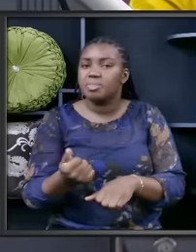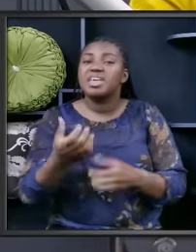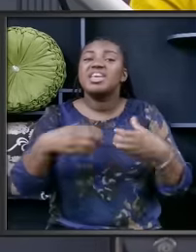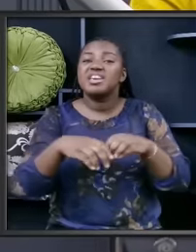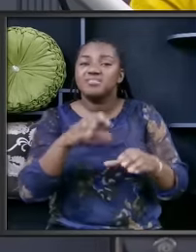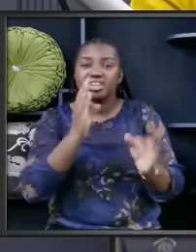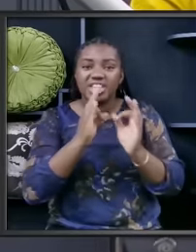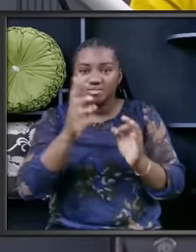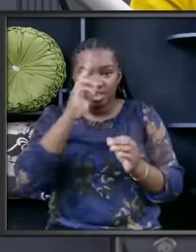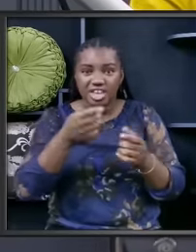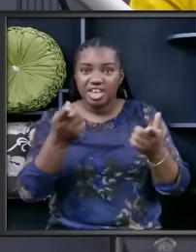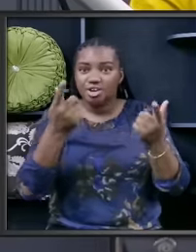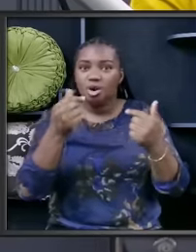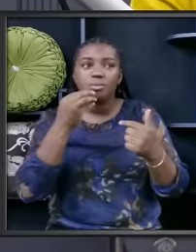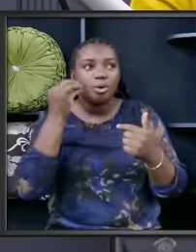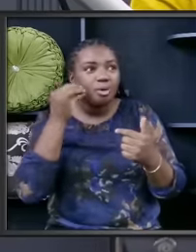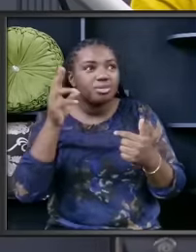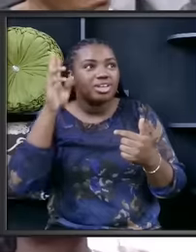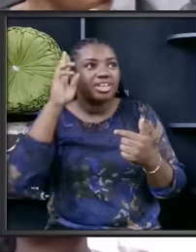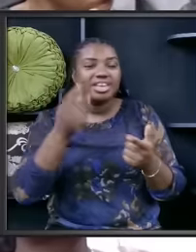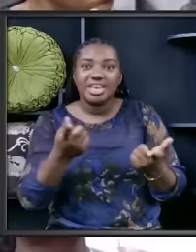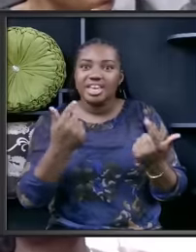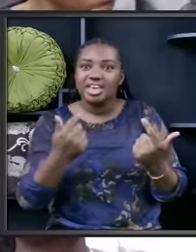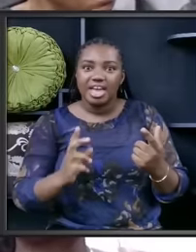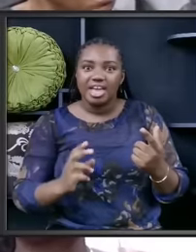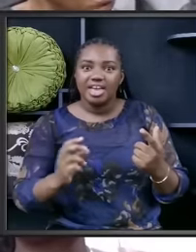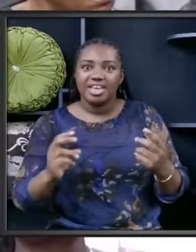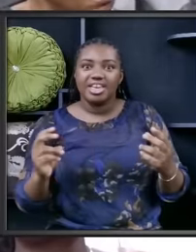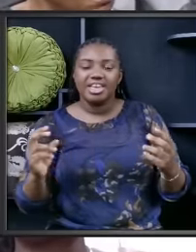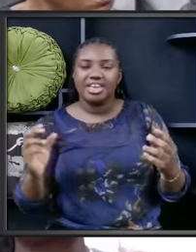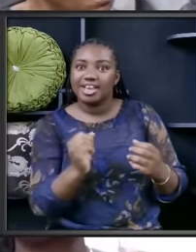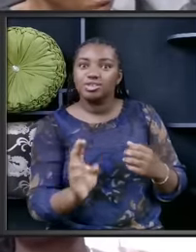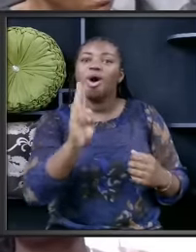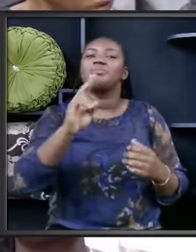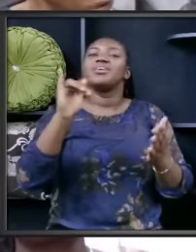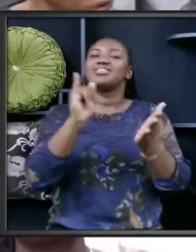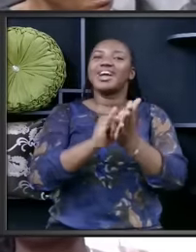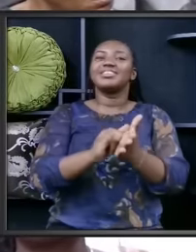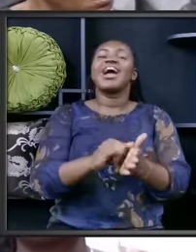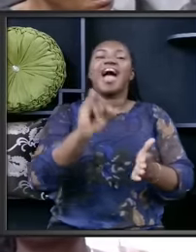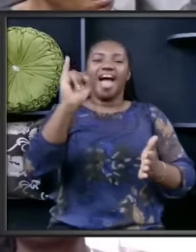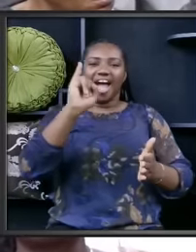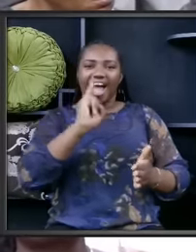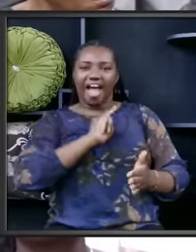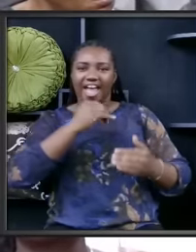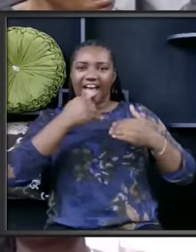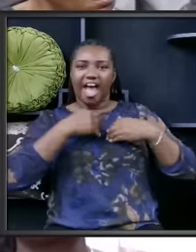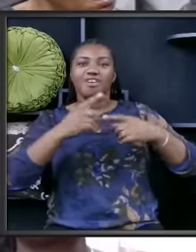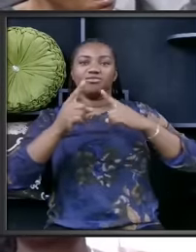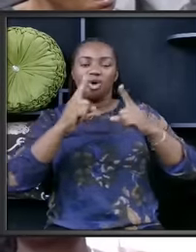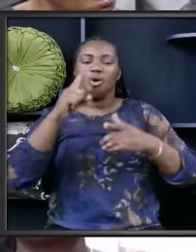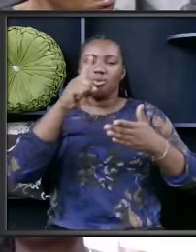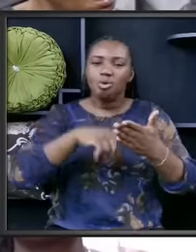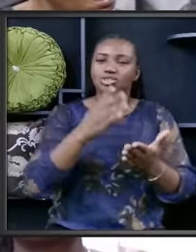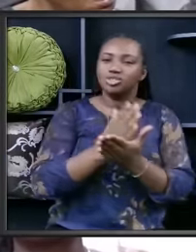come home, my man, he say, he get up that day. He say, I don't talk waiting, they disturb me. So I won't make him die. I they pray